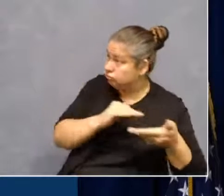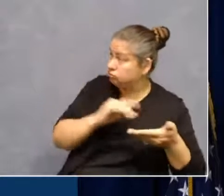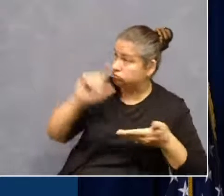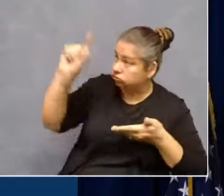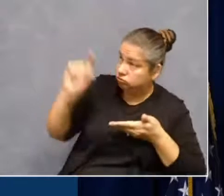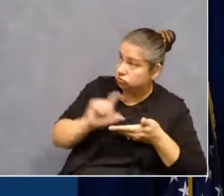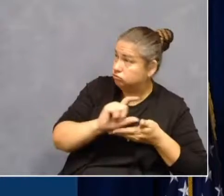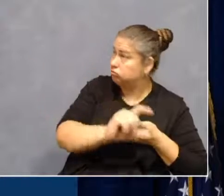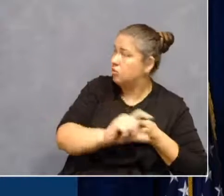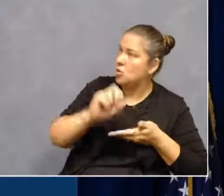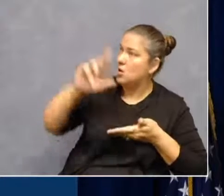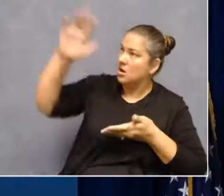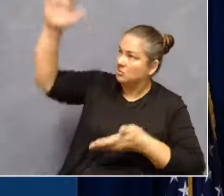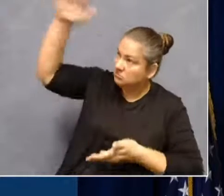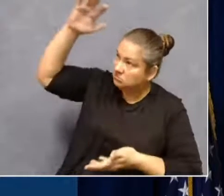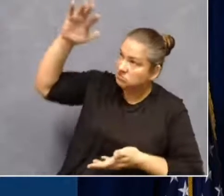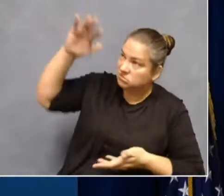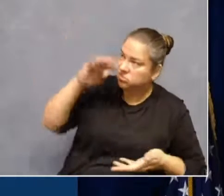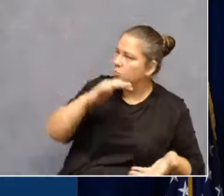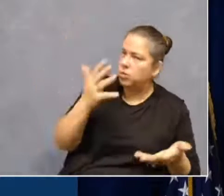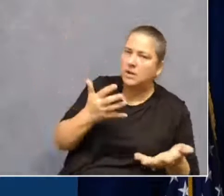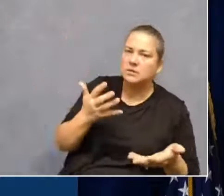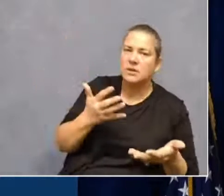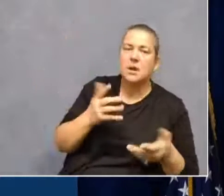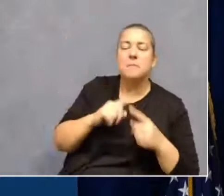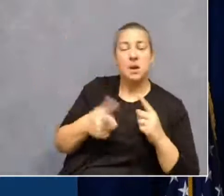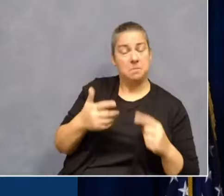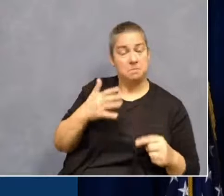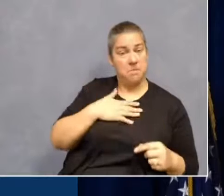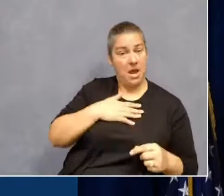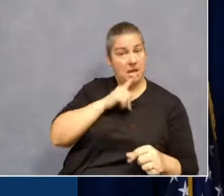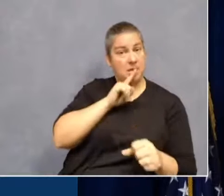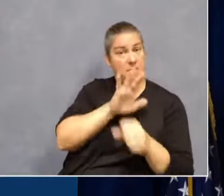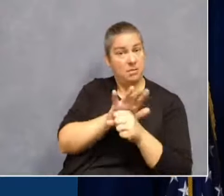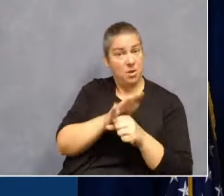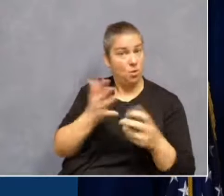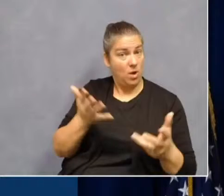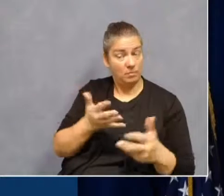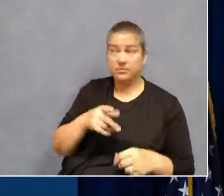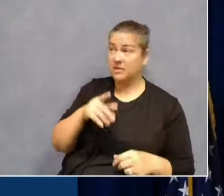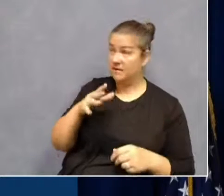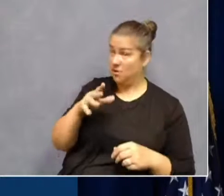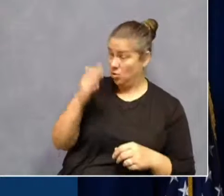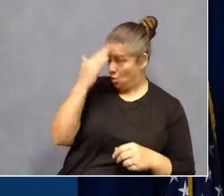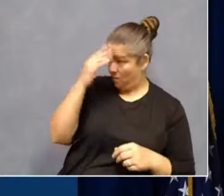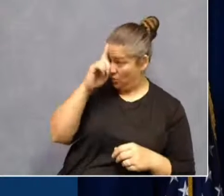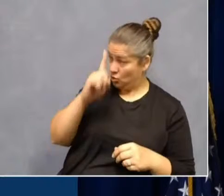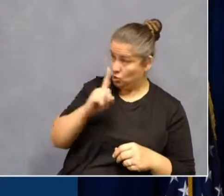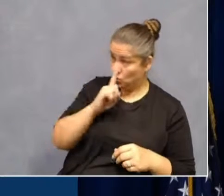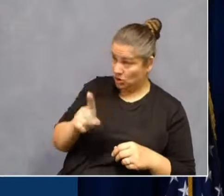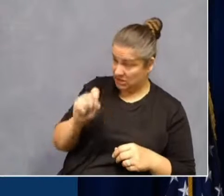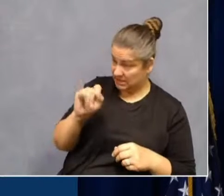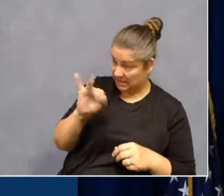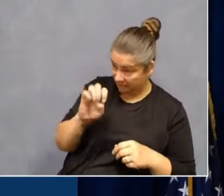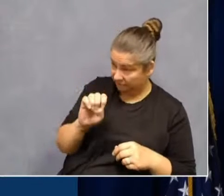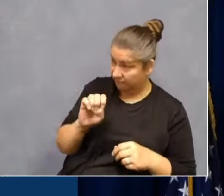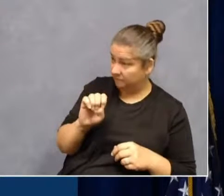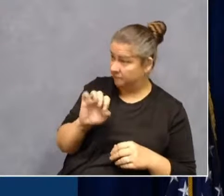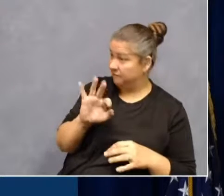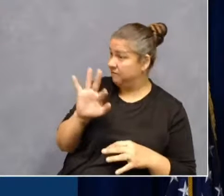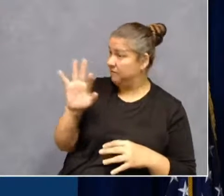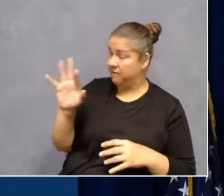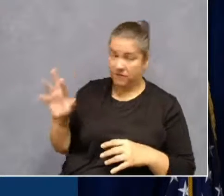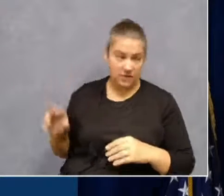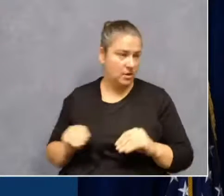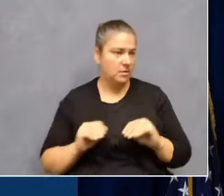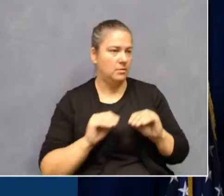is once it's safe to get it out to those that need it the most as quickly as we can. We're going to do everything